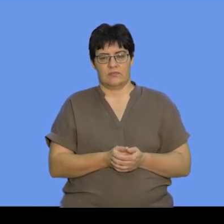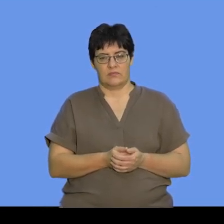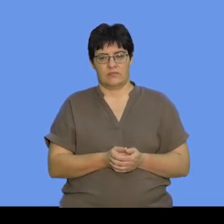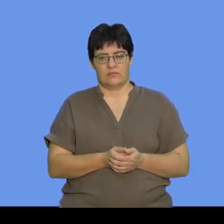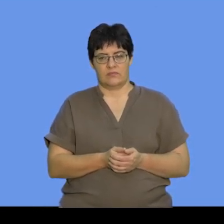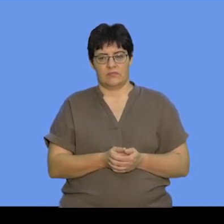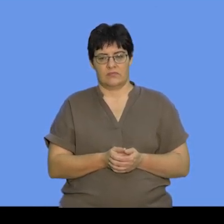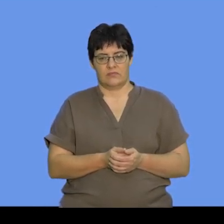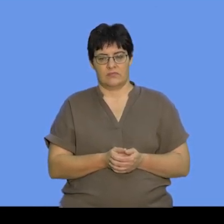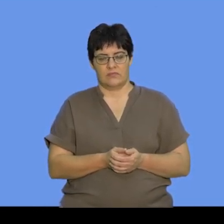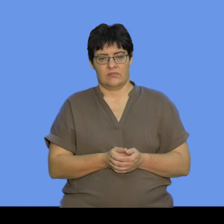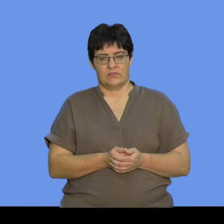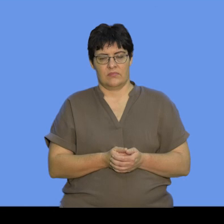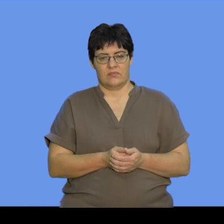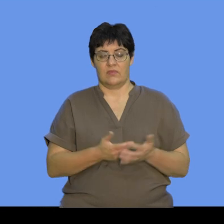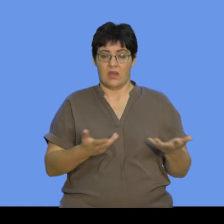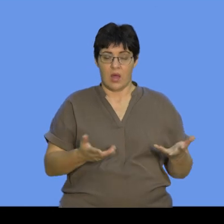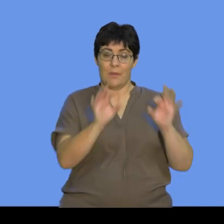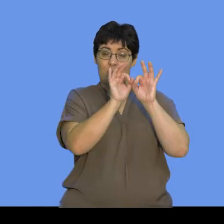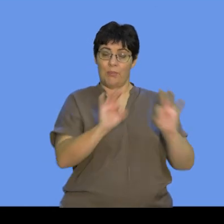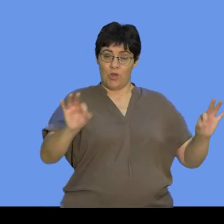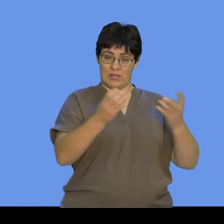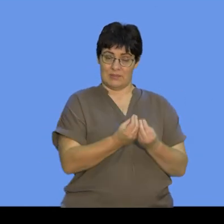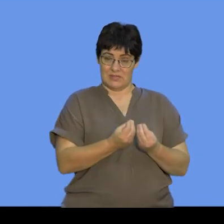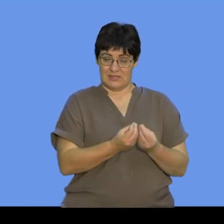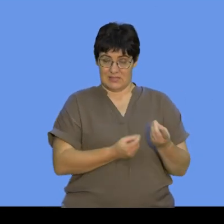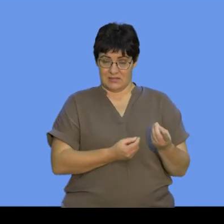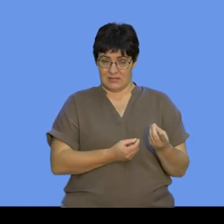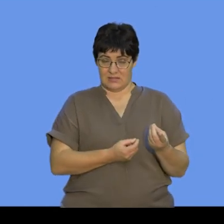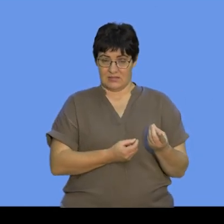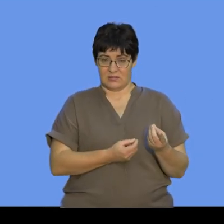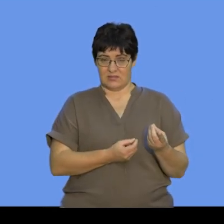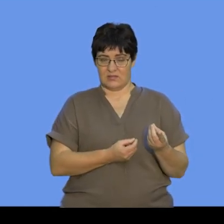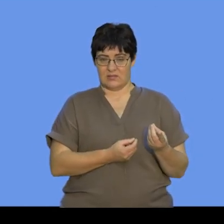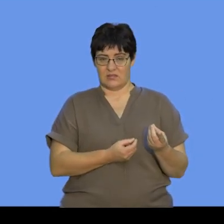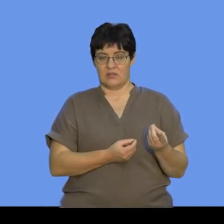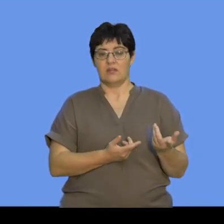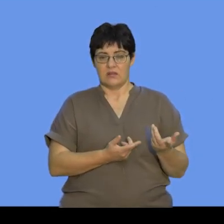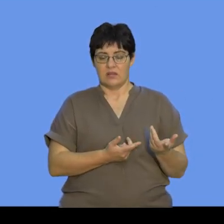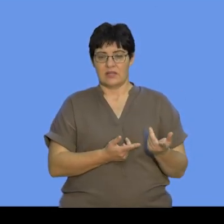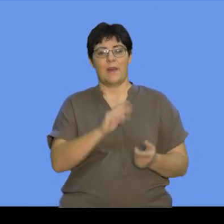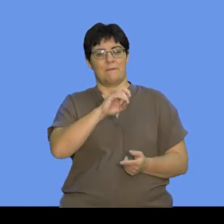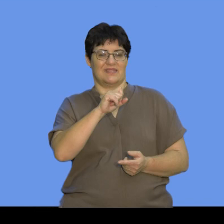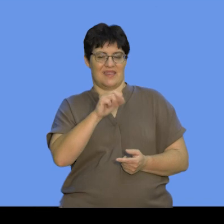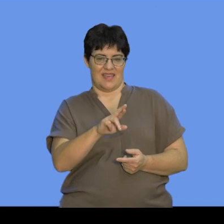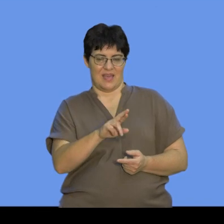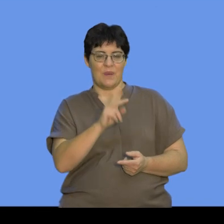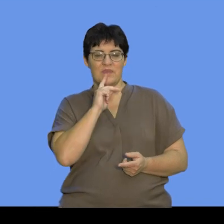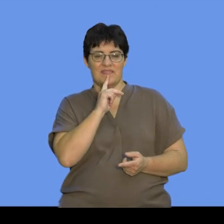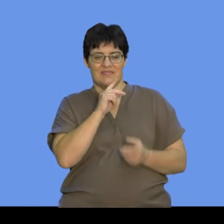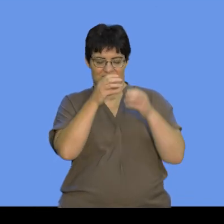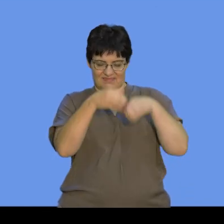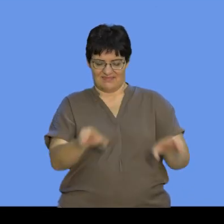substances, okay? And pure substances are actually a form of matter, which is one of the two